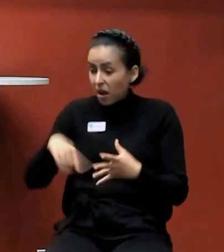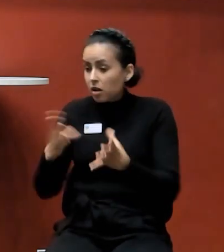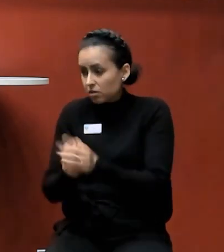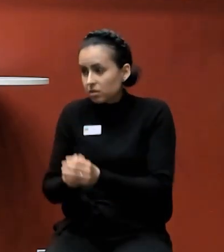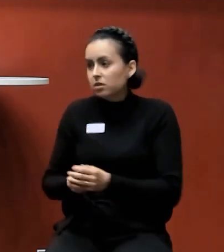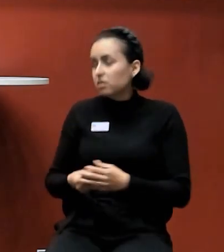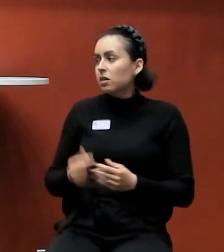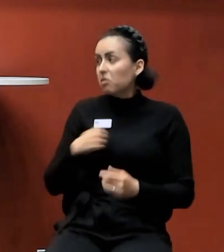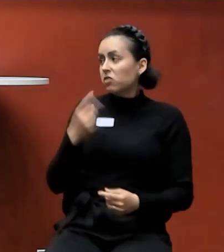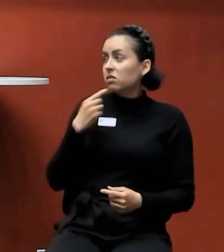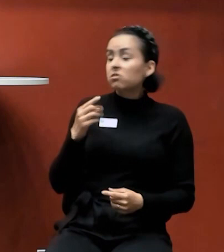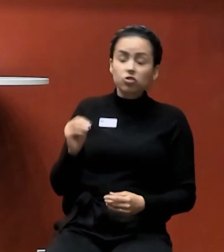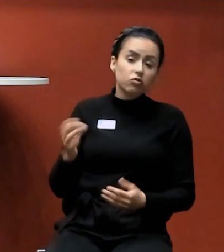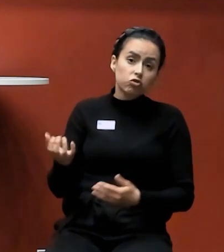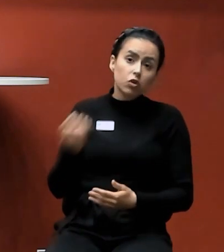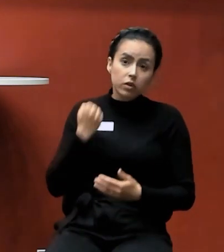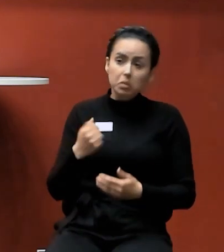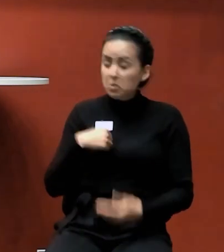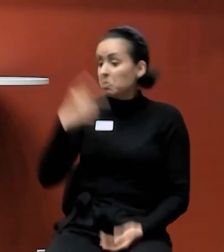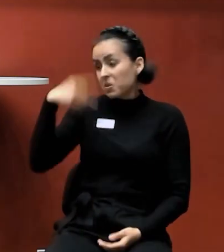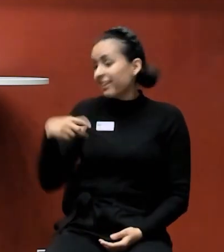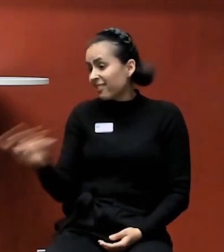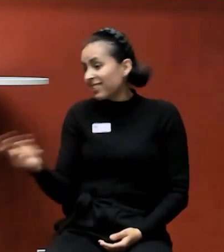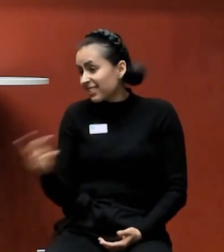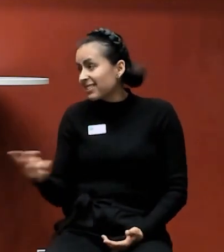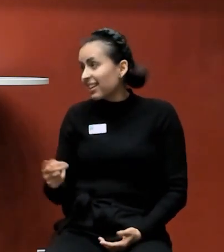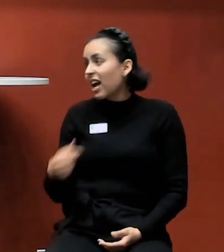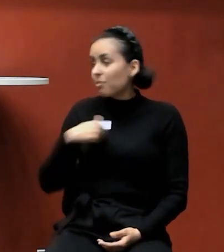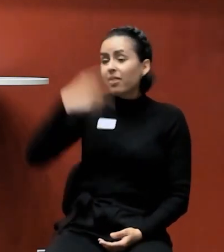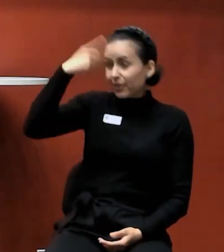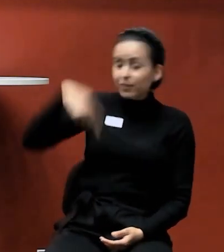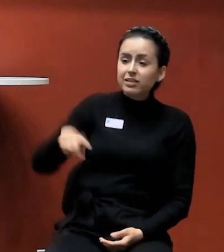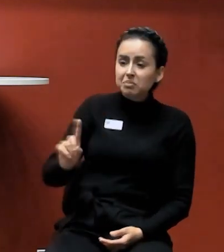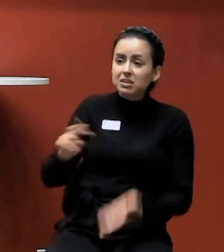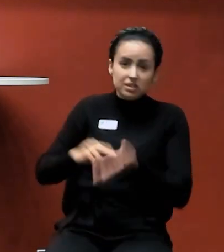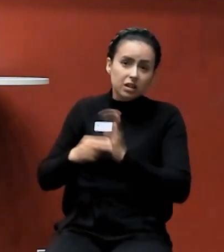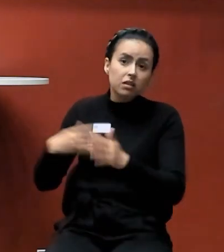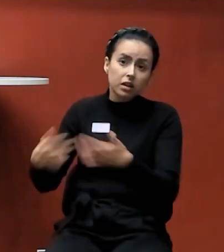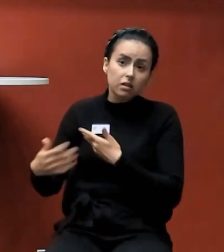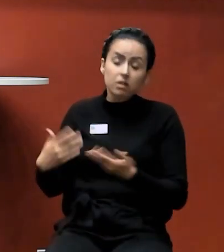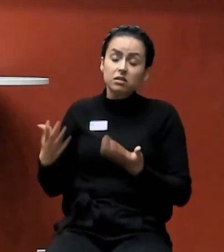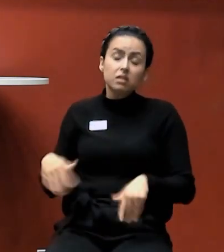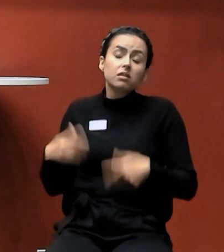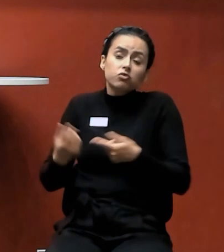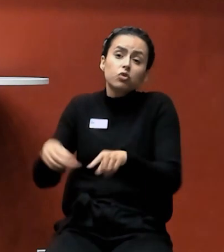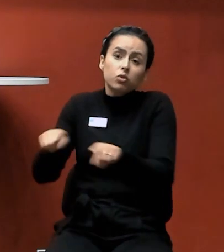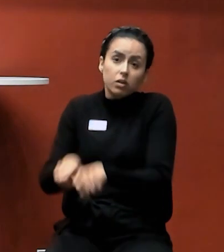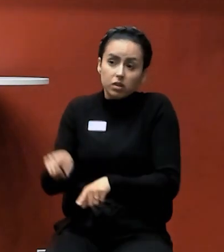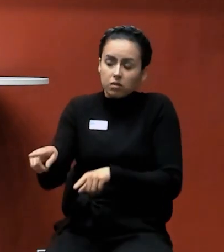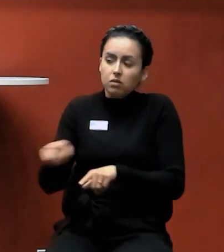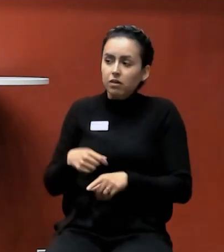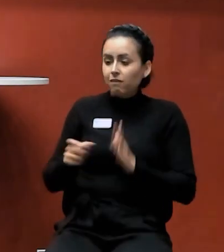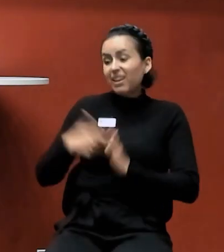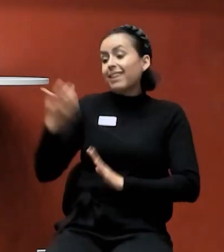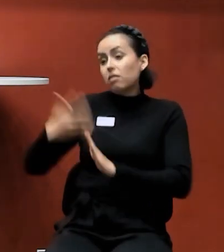Yeah, all right. I like you. I like what you're trying to do. And that's what we did. We just weekends.